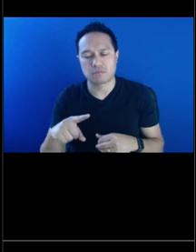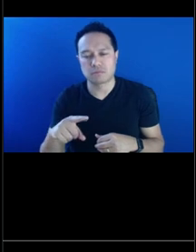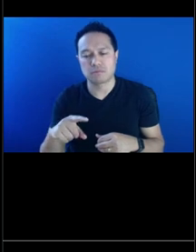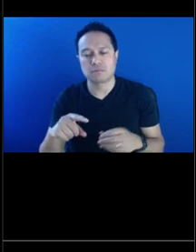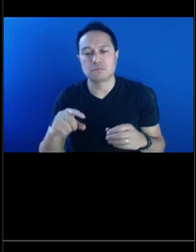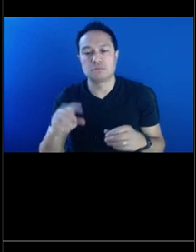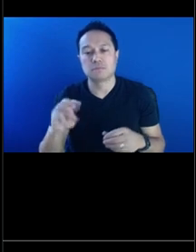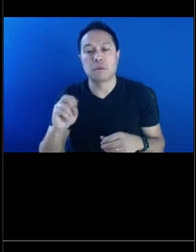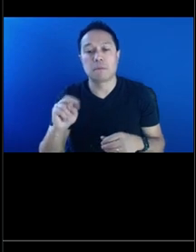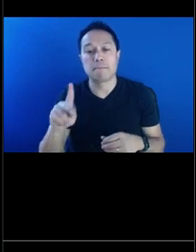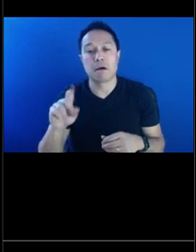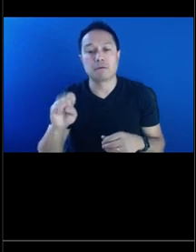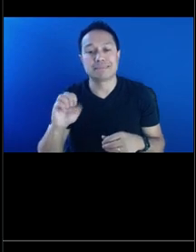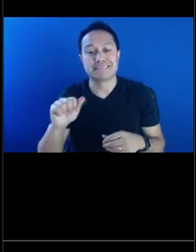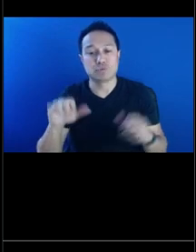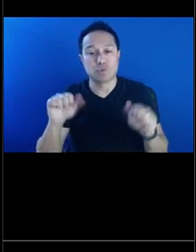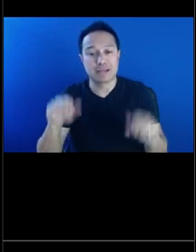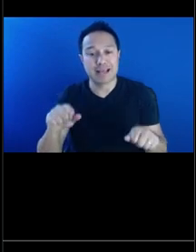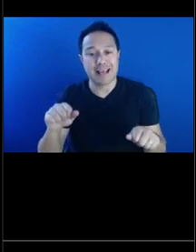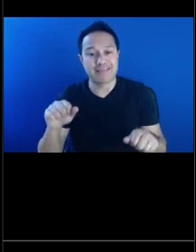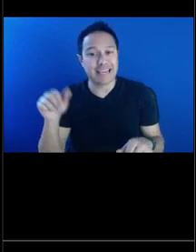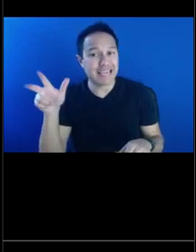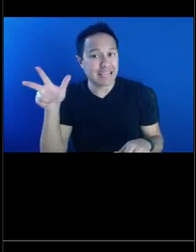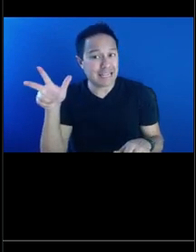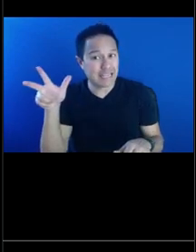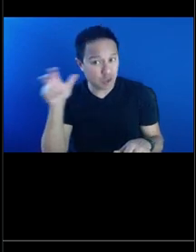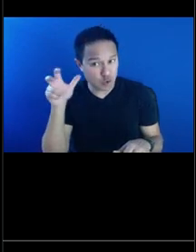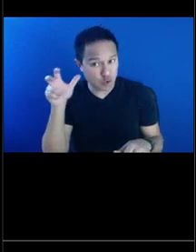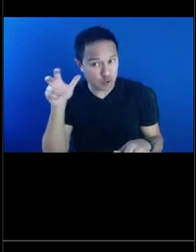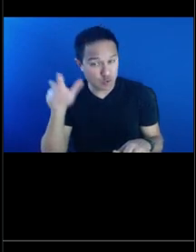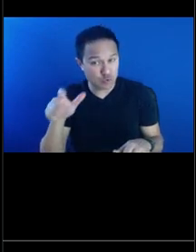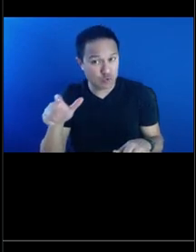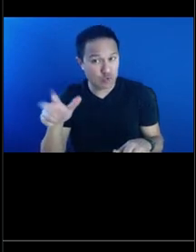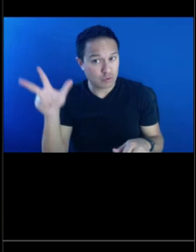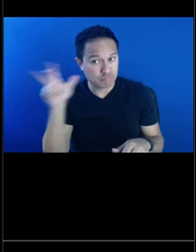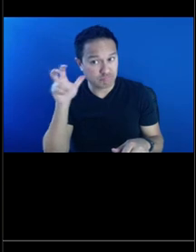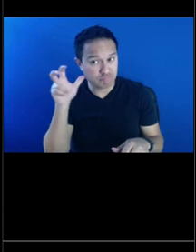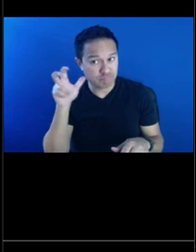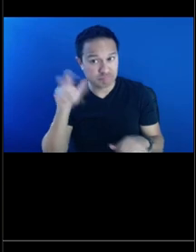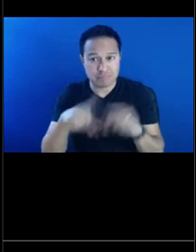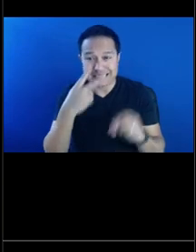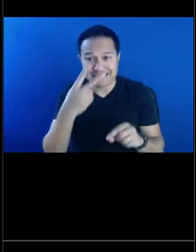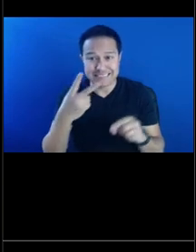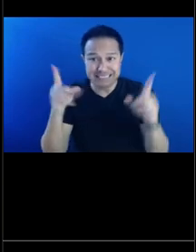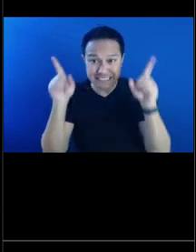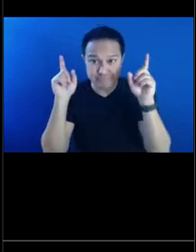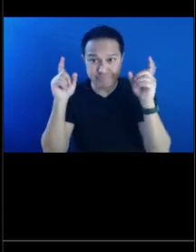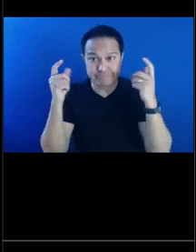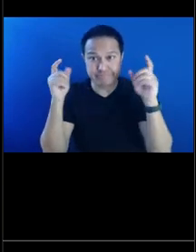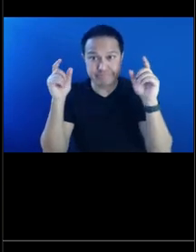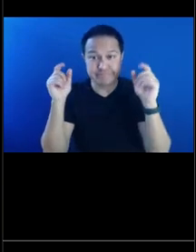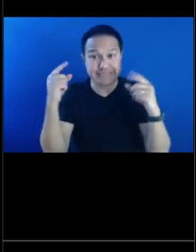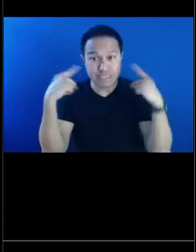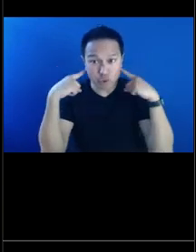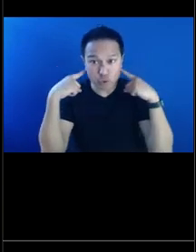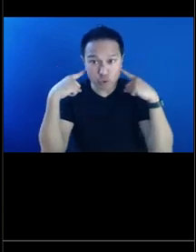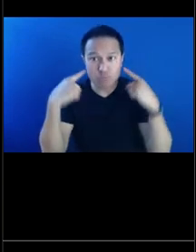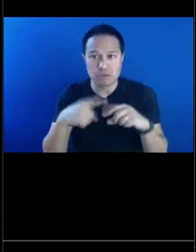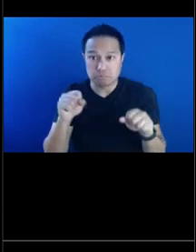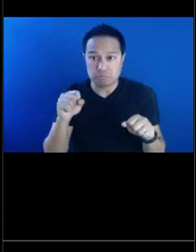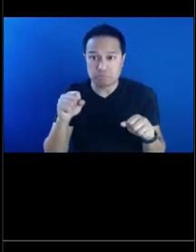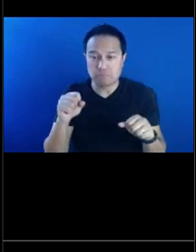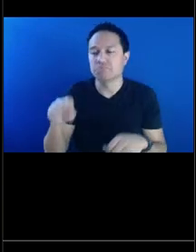hear? Do they use their, even though, you know, they don't have the visible ears, do they still hear? They do still hear, and that's a